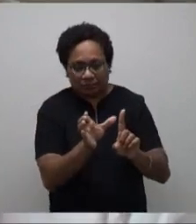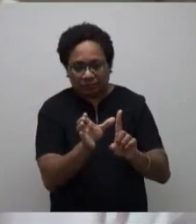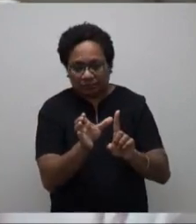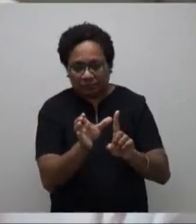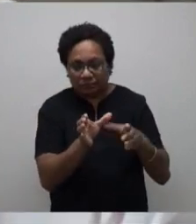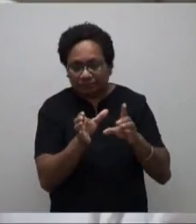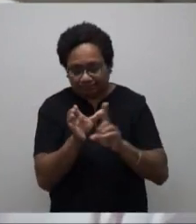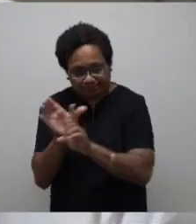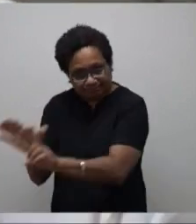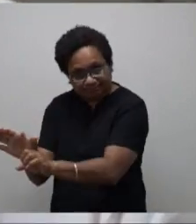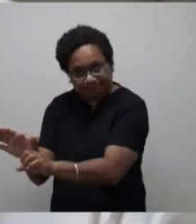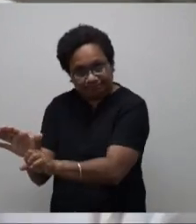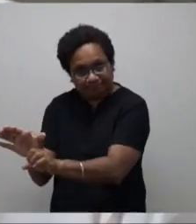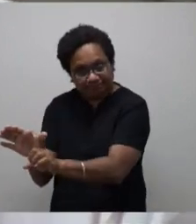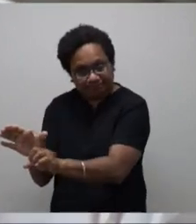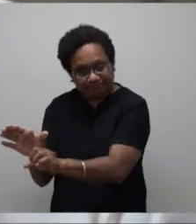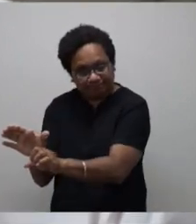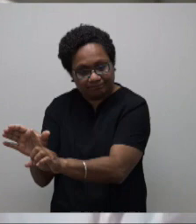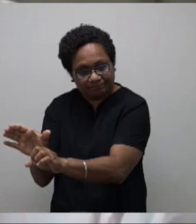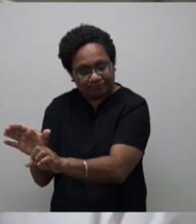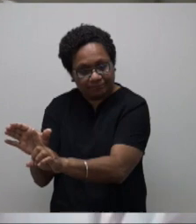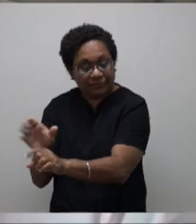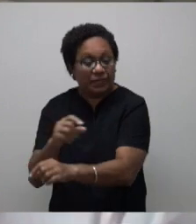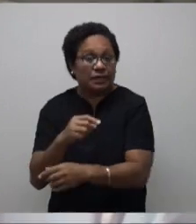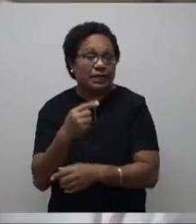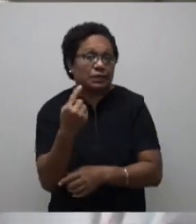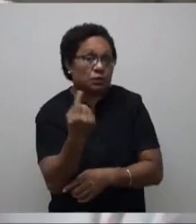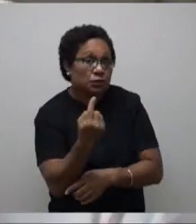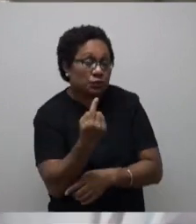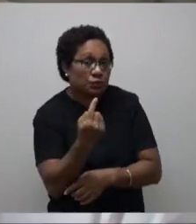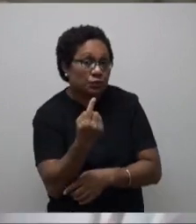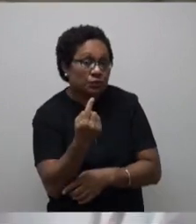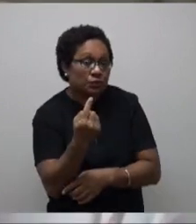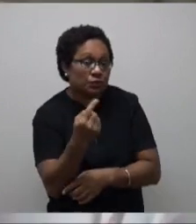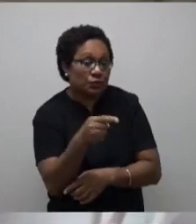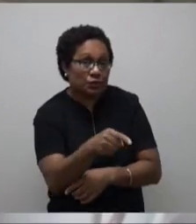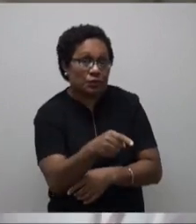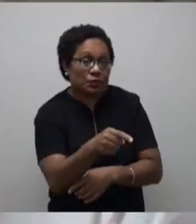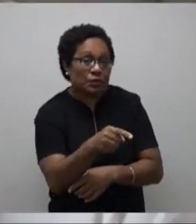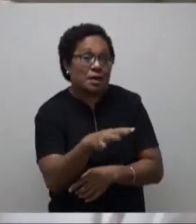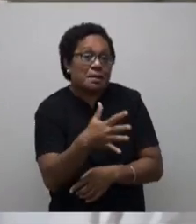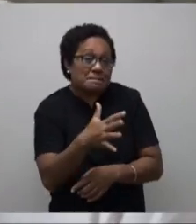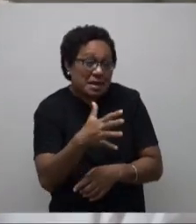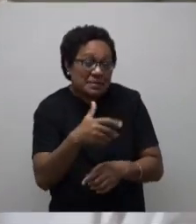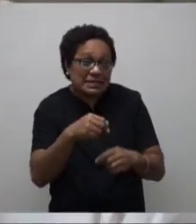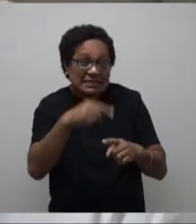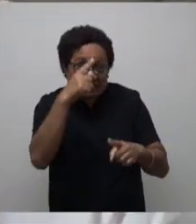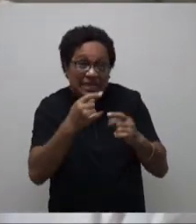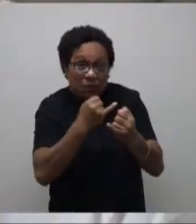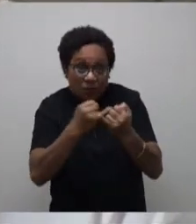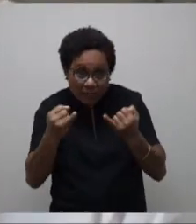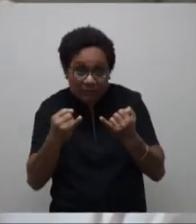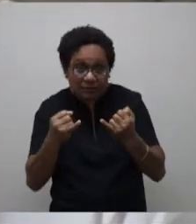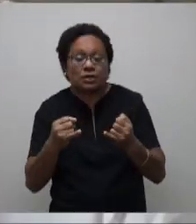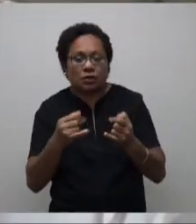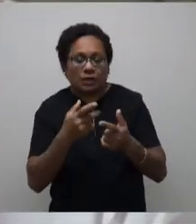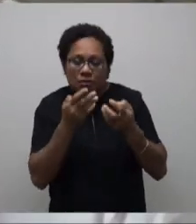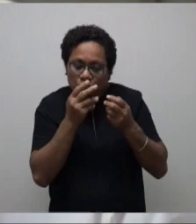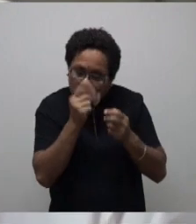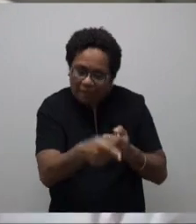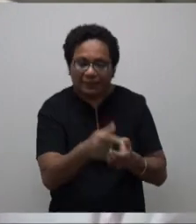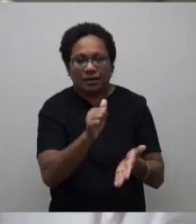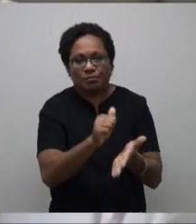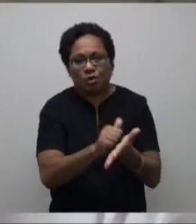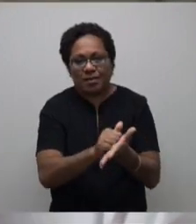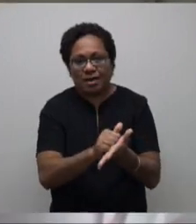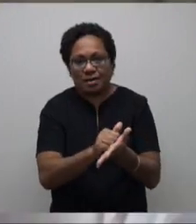and provide life-saving care to those who do develop a severe case of COVID-19. We will now